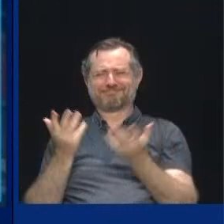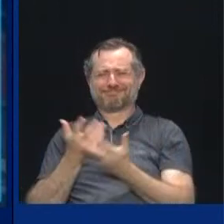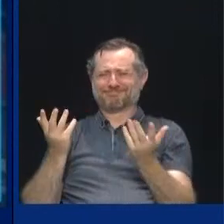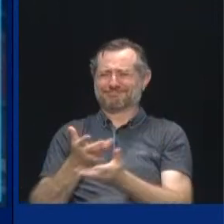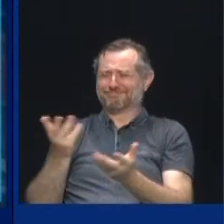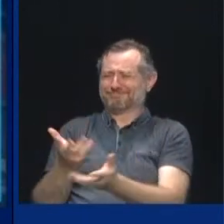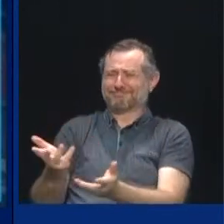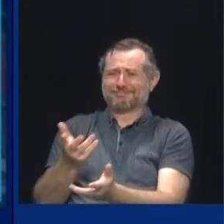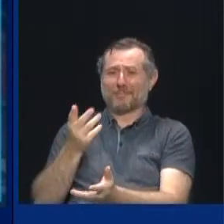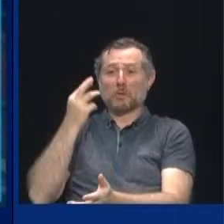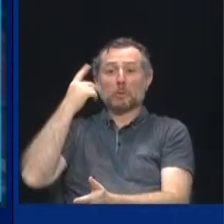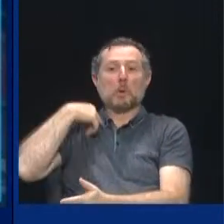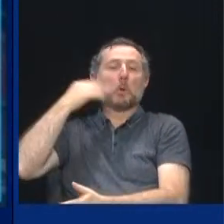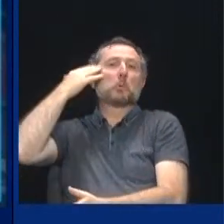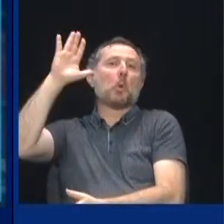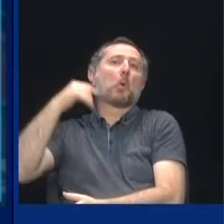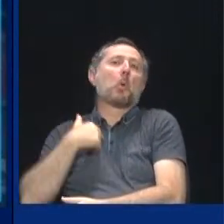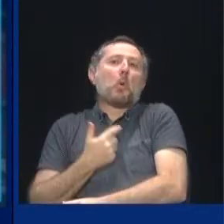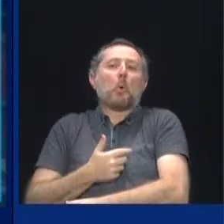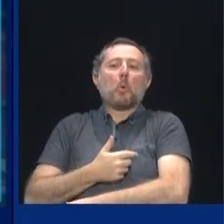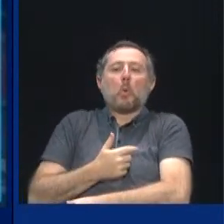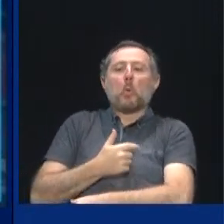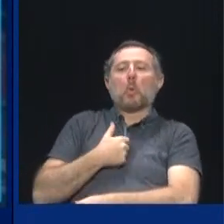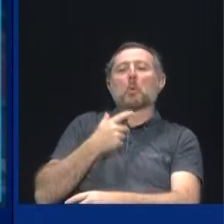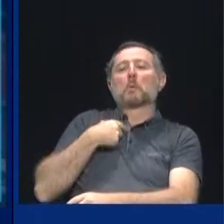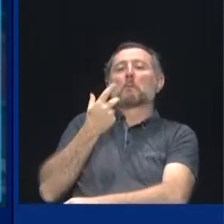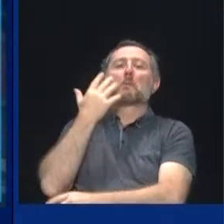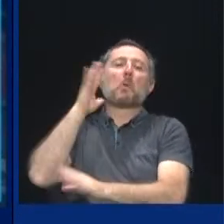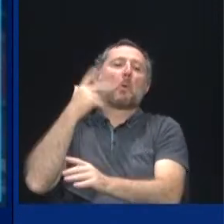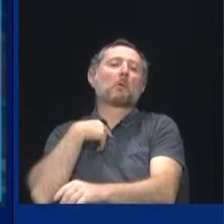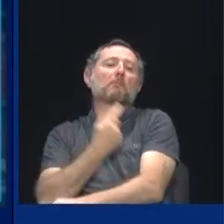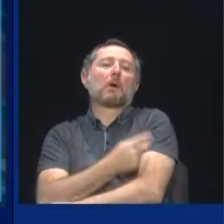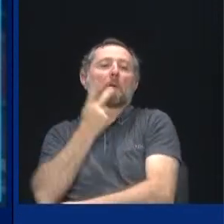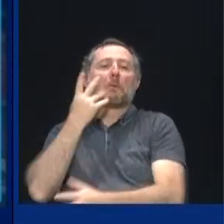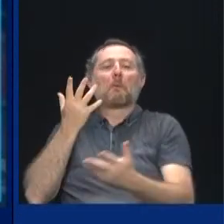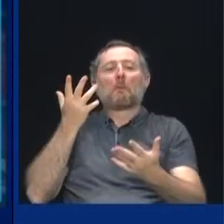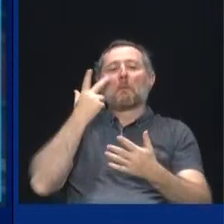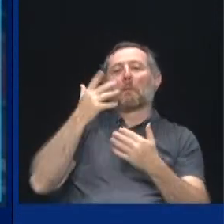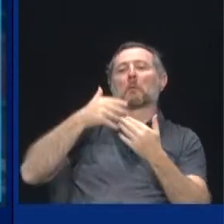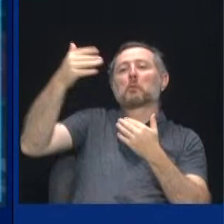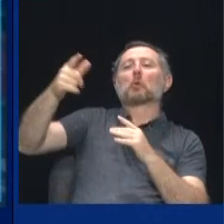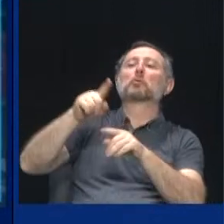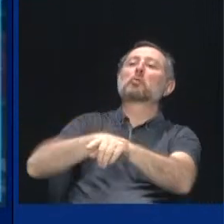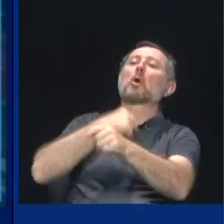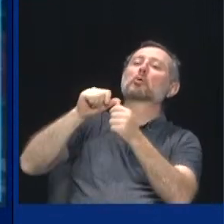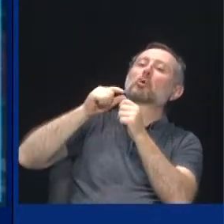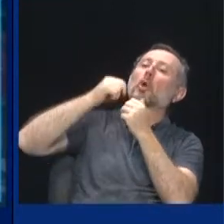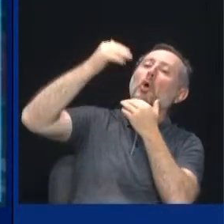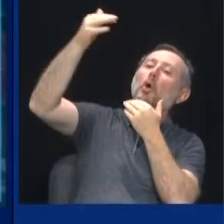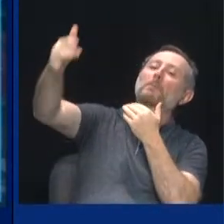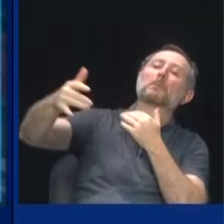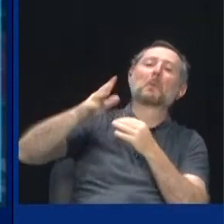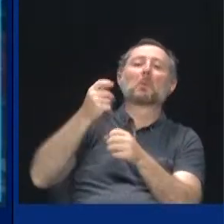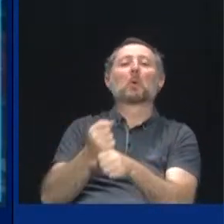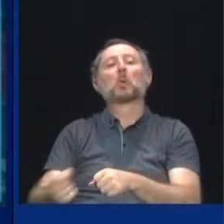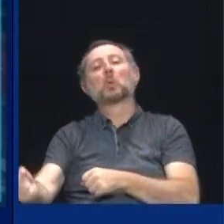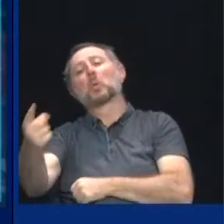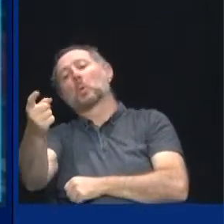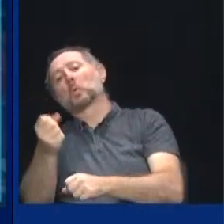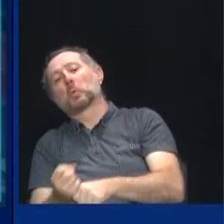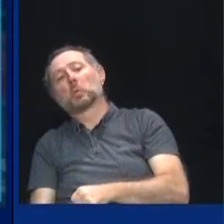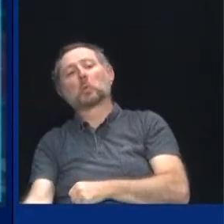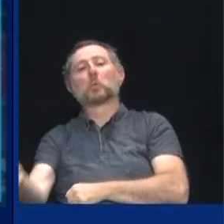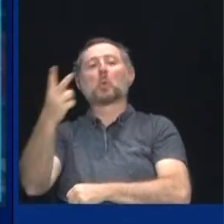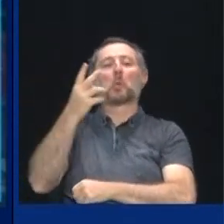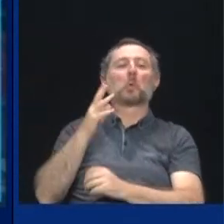know the long-term consequences of the vaccine. We don't know what's going to happen a year or 2 or 3 or 4 down the